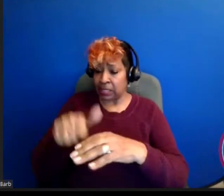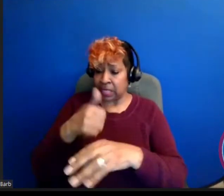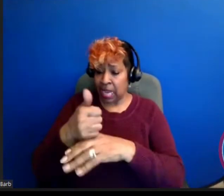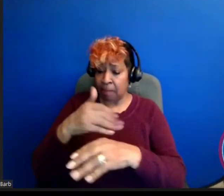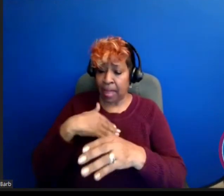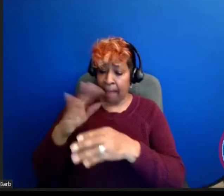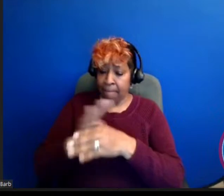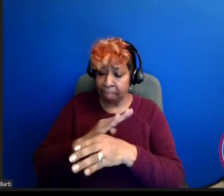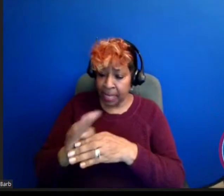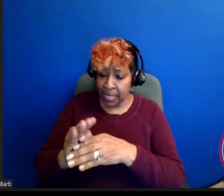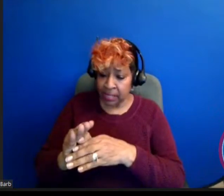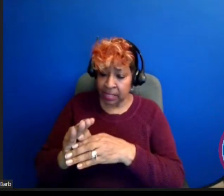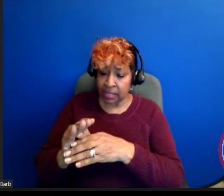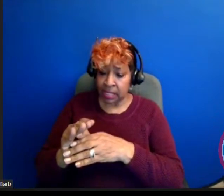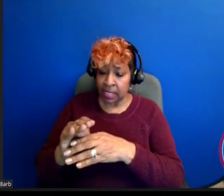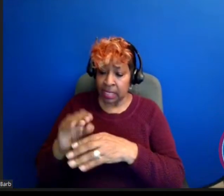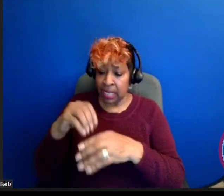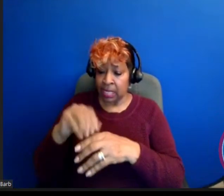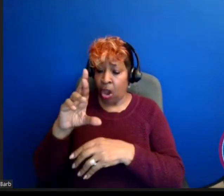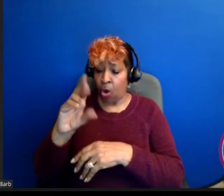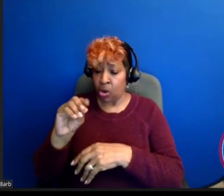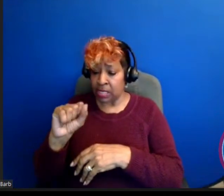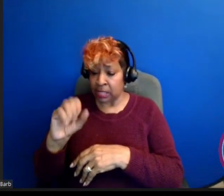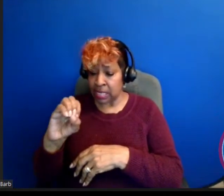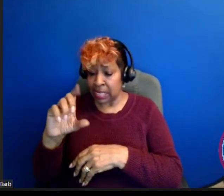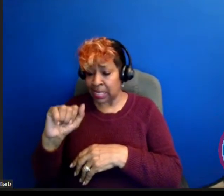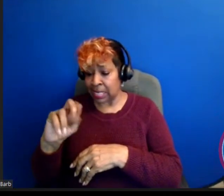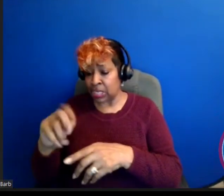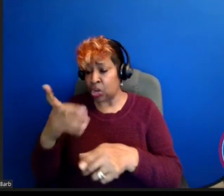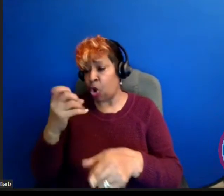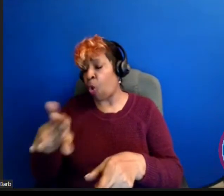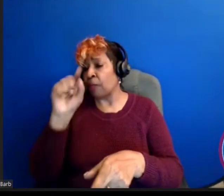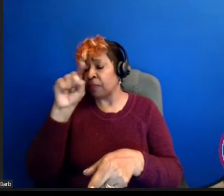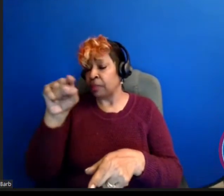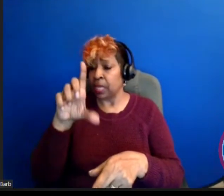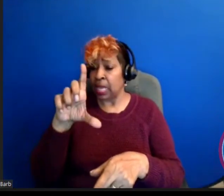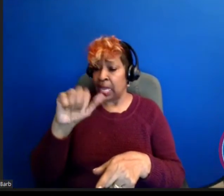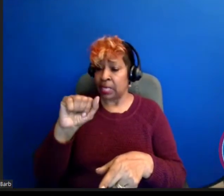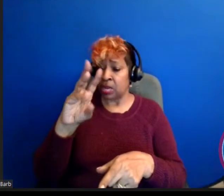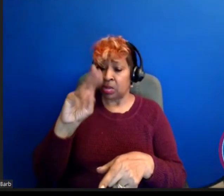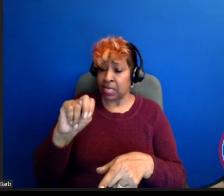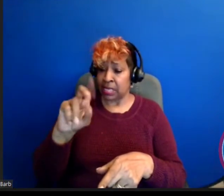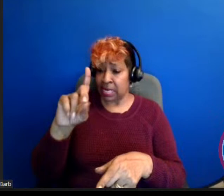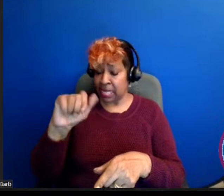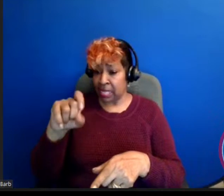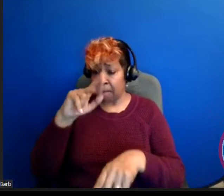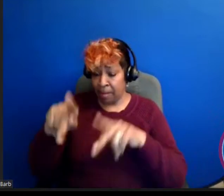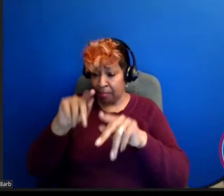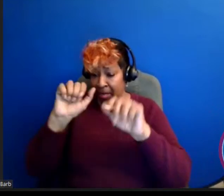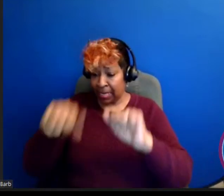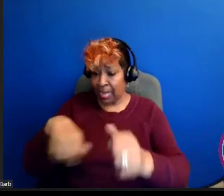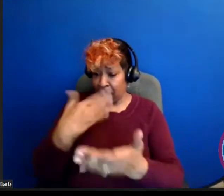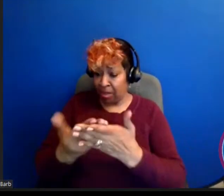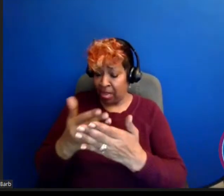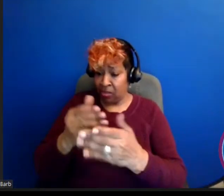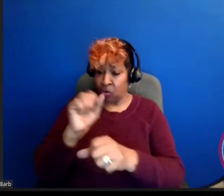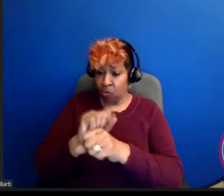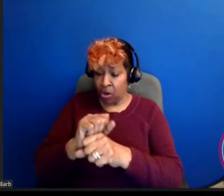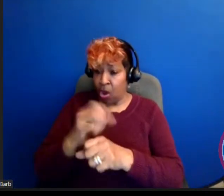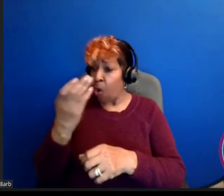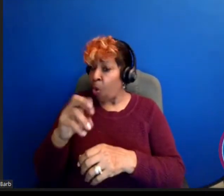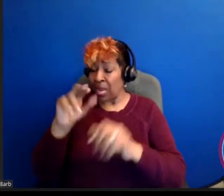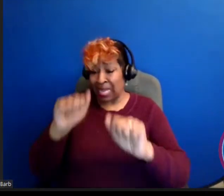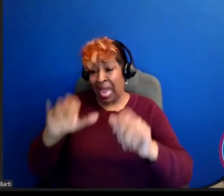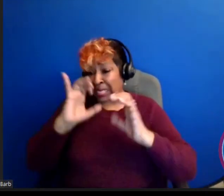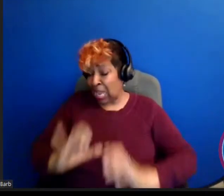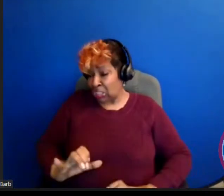or where I want to put my business in Lawndale. Will people be able to make it here to work, or will even customers be able to get